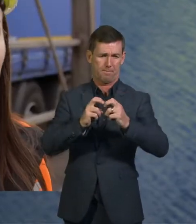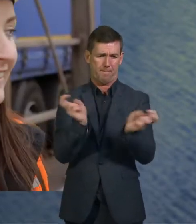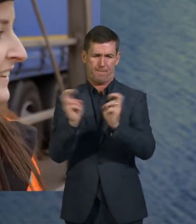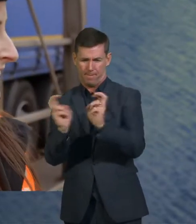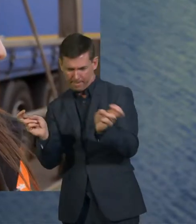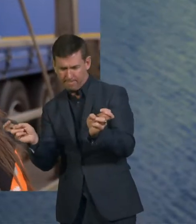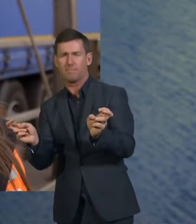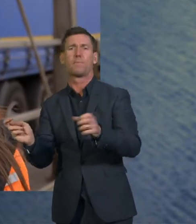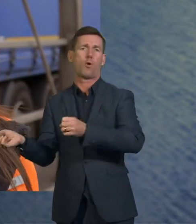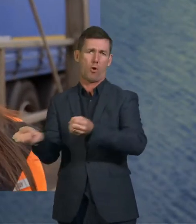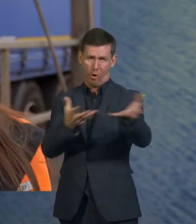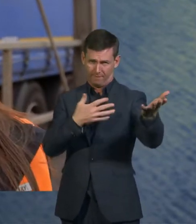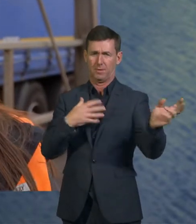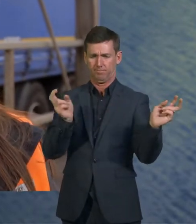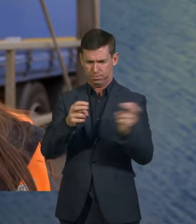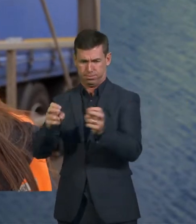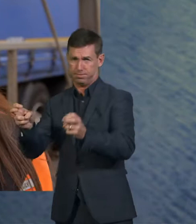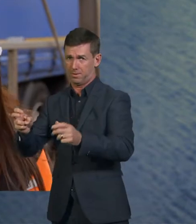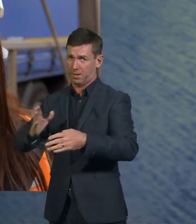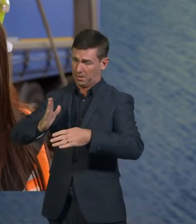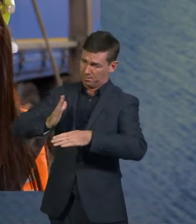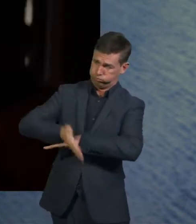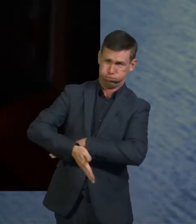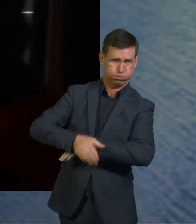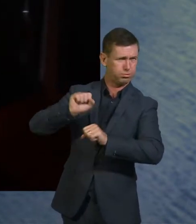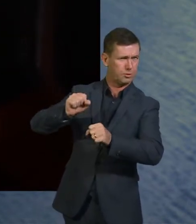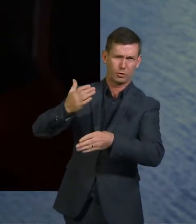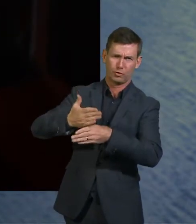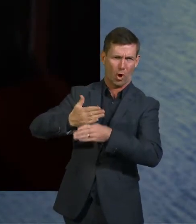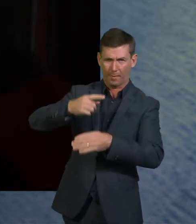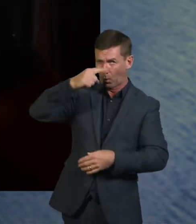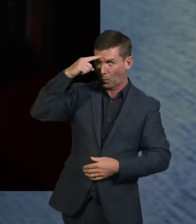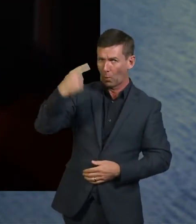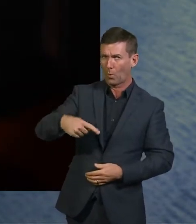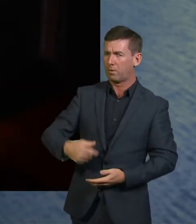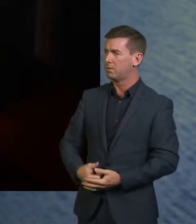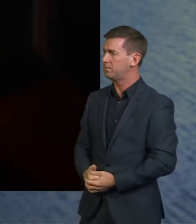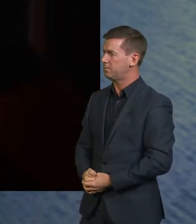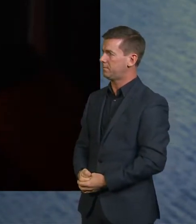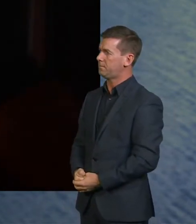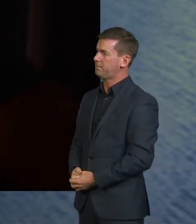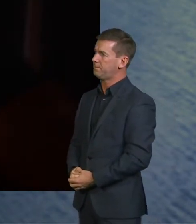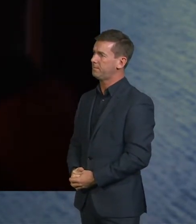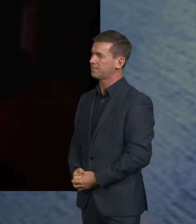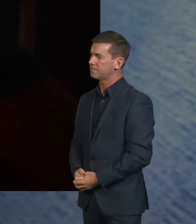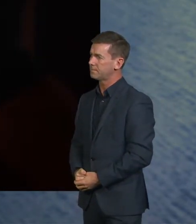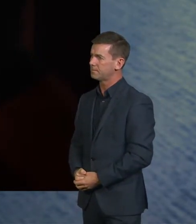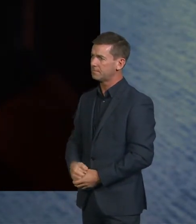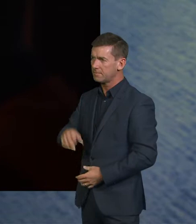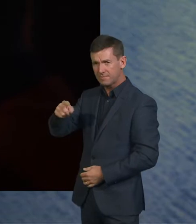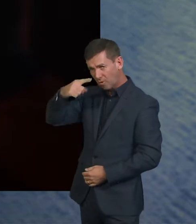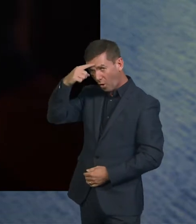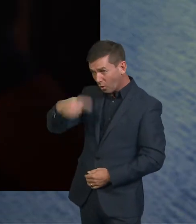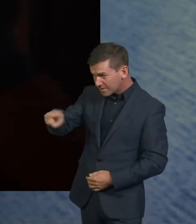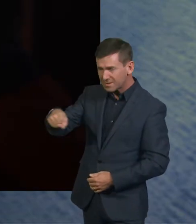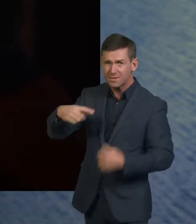so I don't have much time to breathe, I'm afraid, in that job. Feeling hot? Feeling hot? I'm boiling me, mate. Yeah. Sweating out.